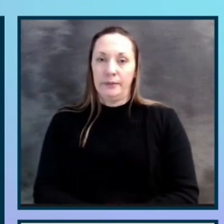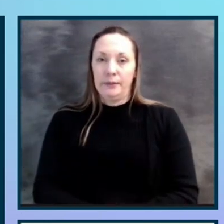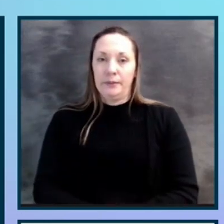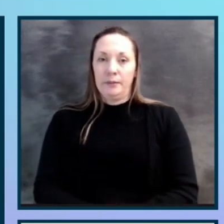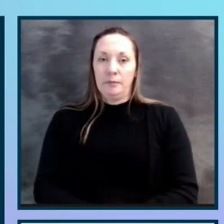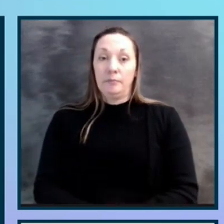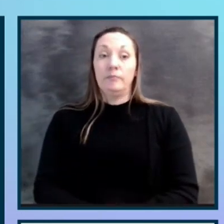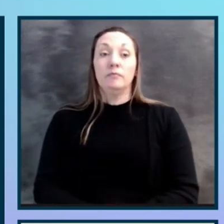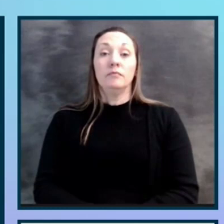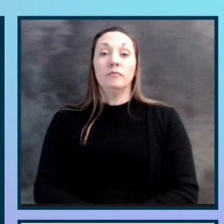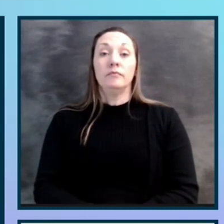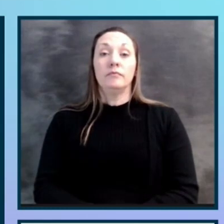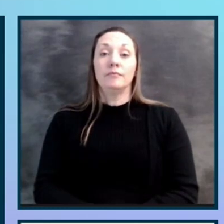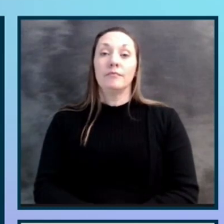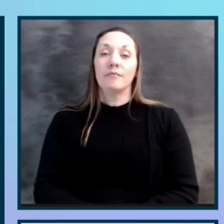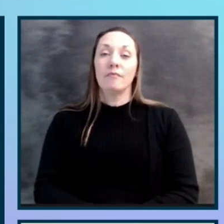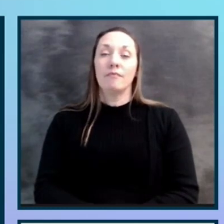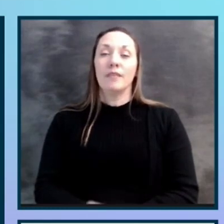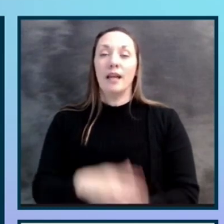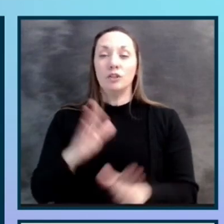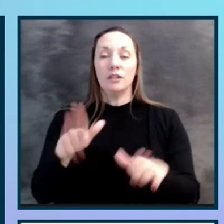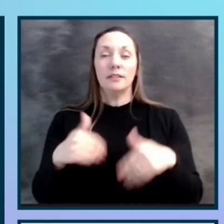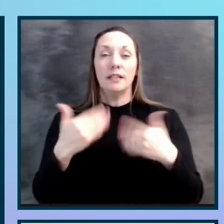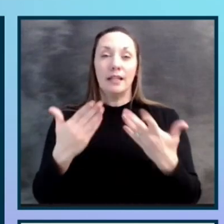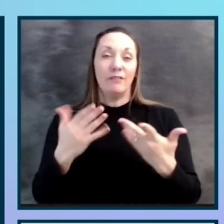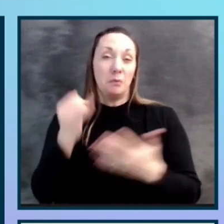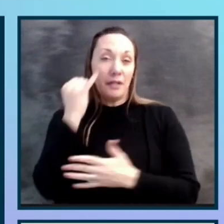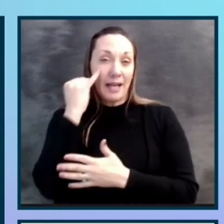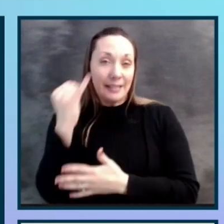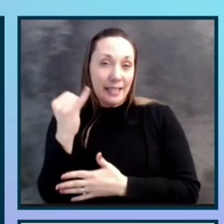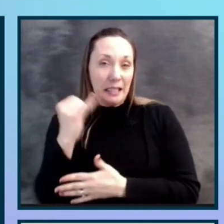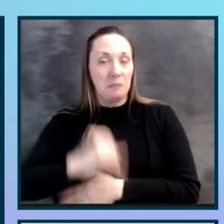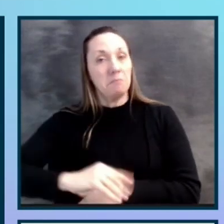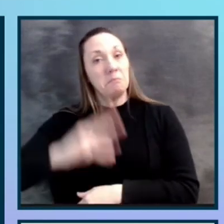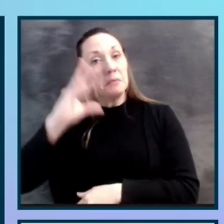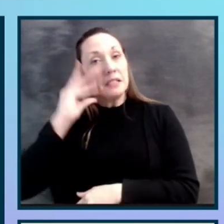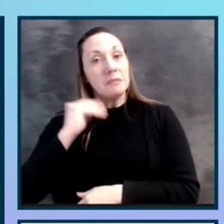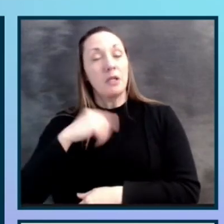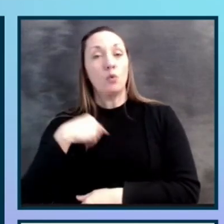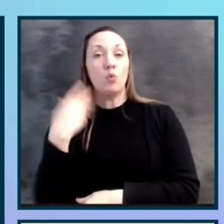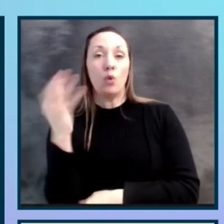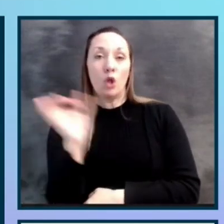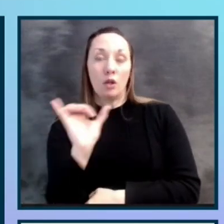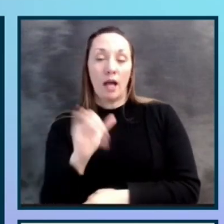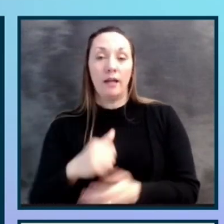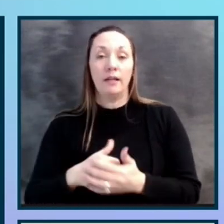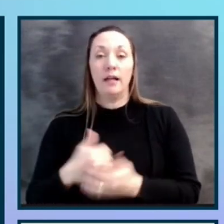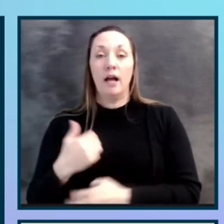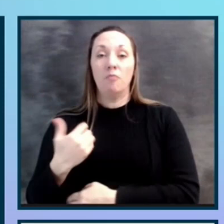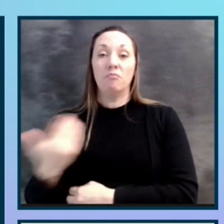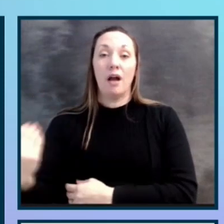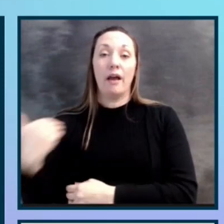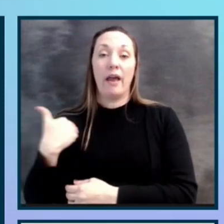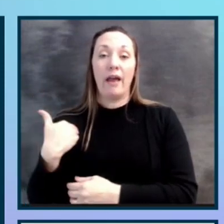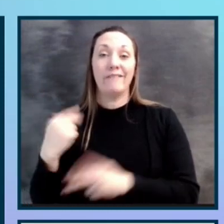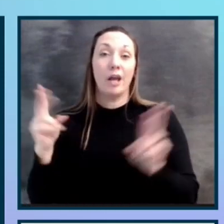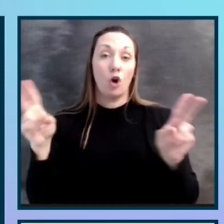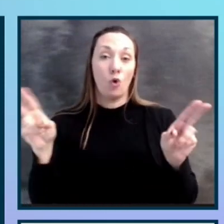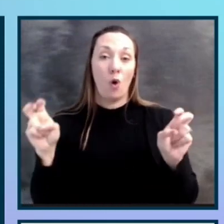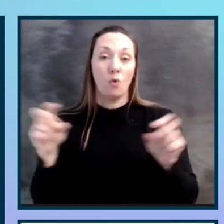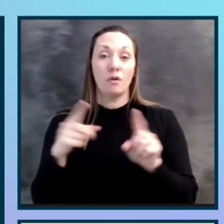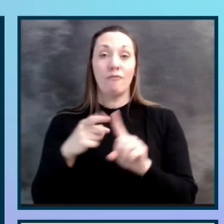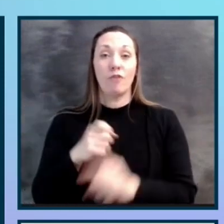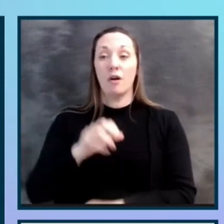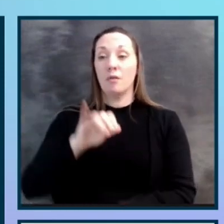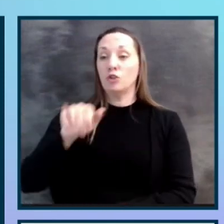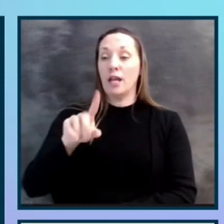And just to give you an idea of what an experience is like, I have a quote from J.D.